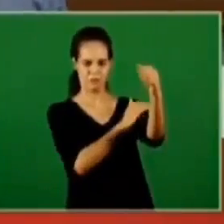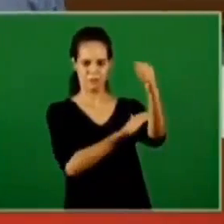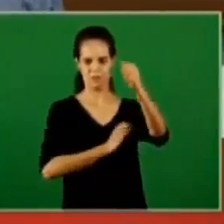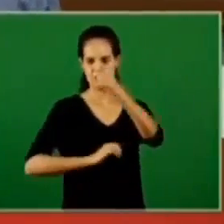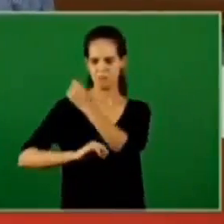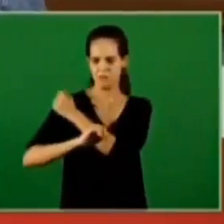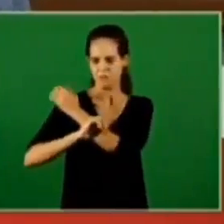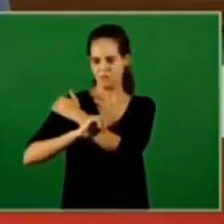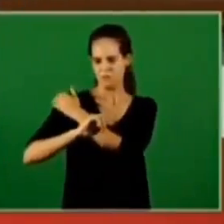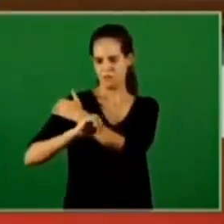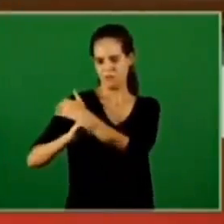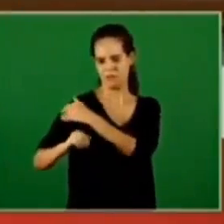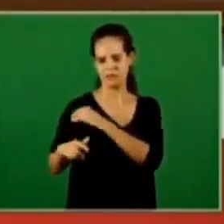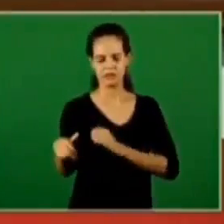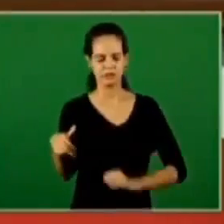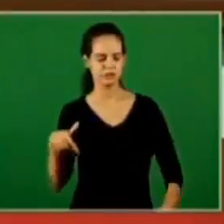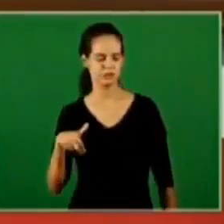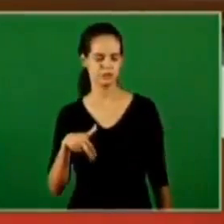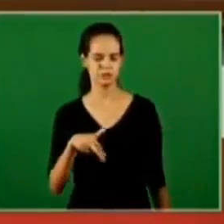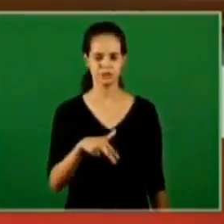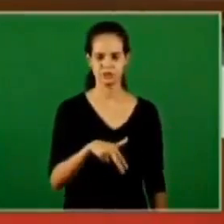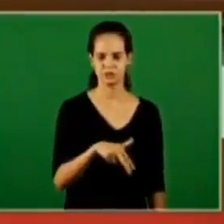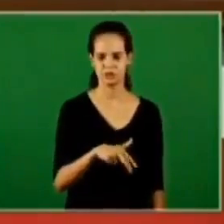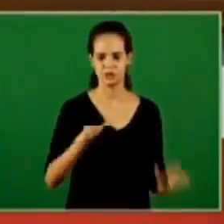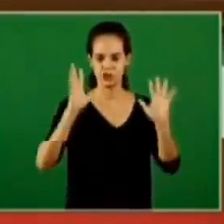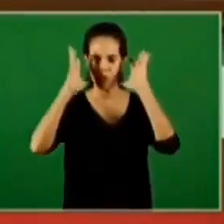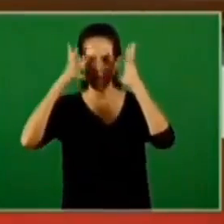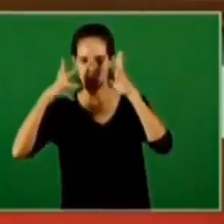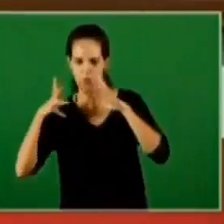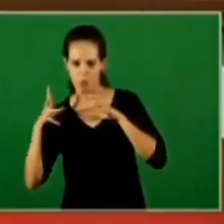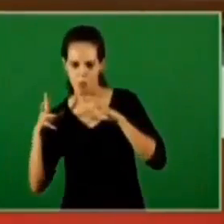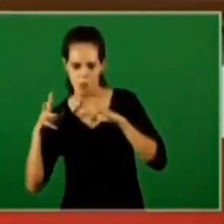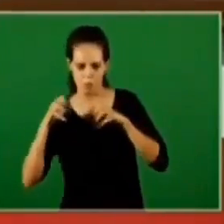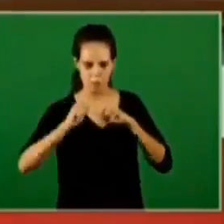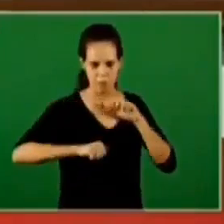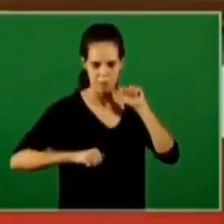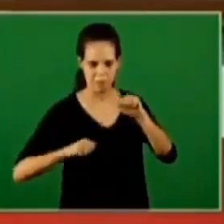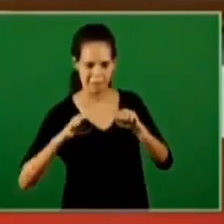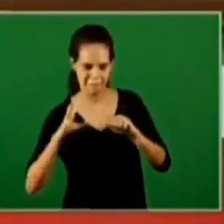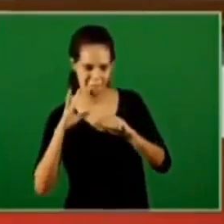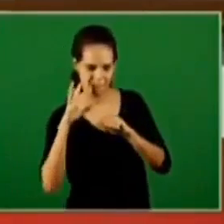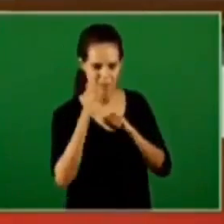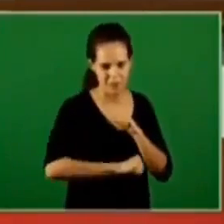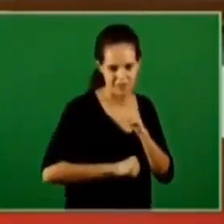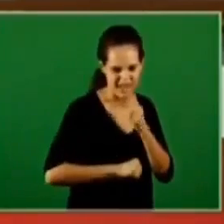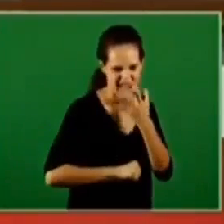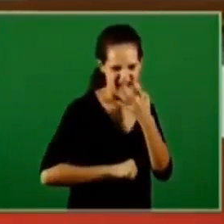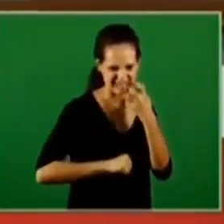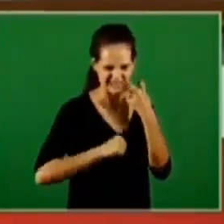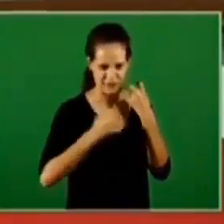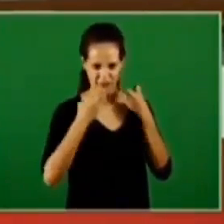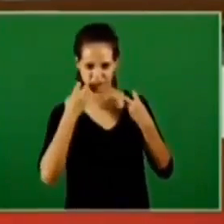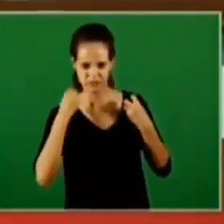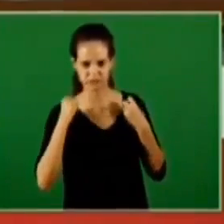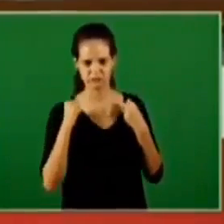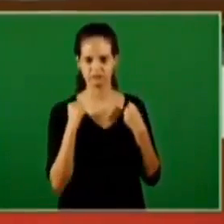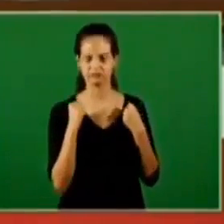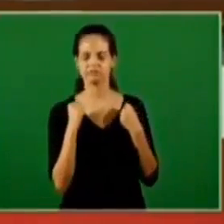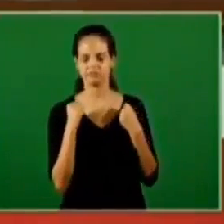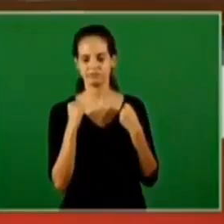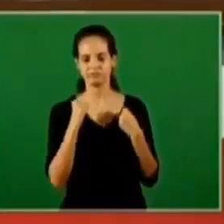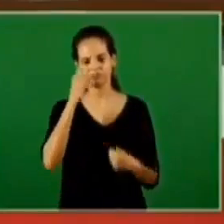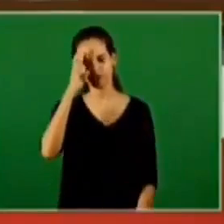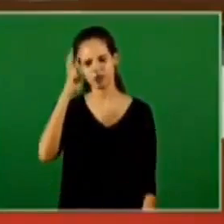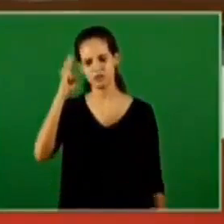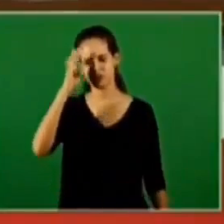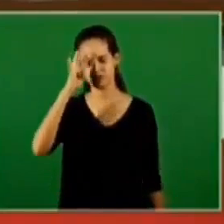raped with a bunch of tattoos and the lions attacking him. My brethren,